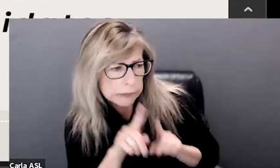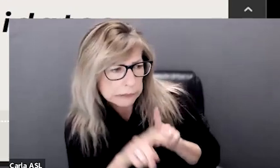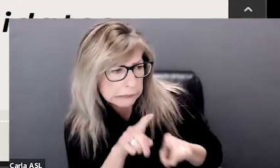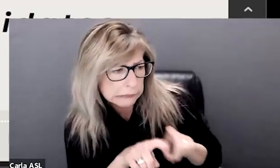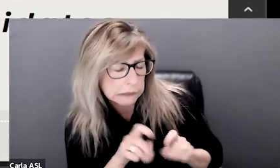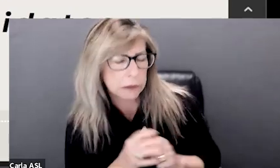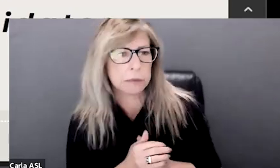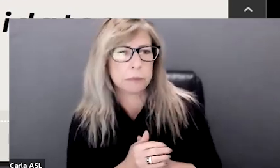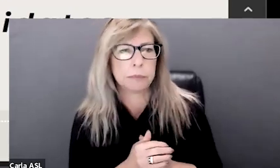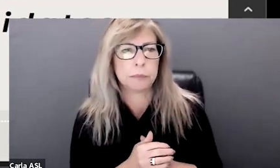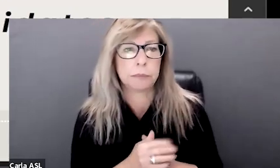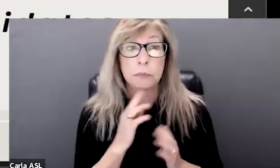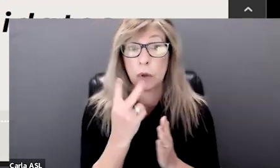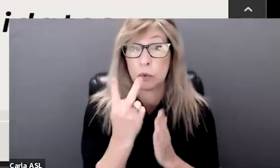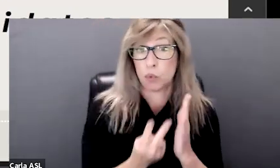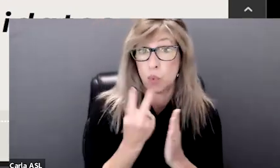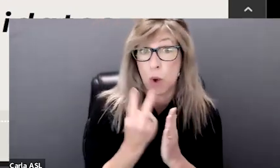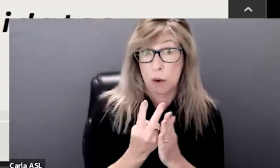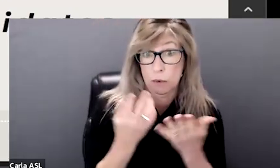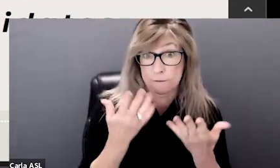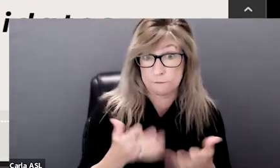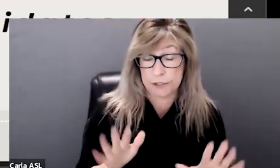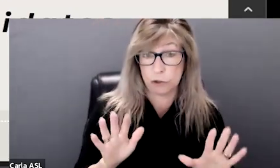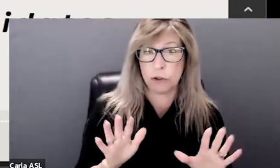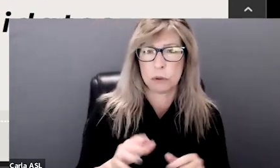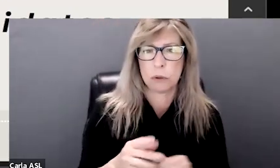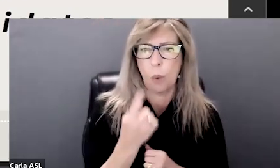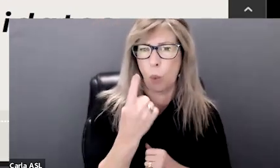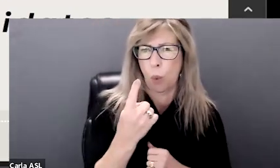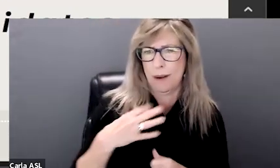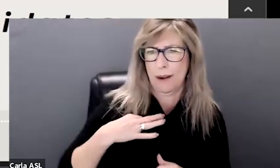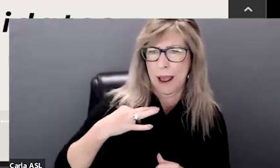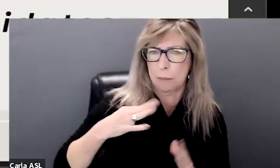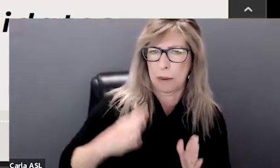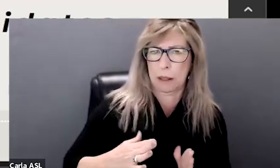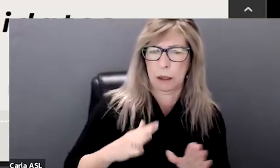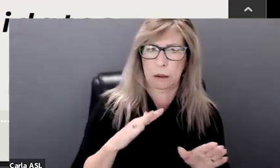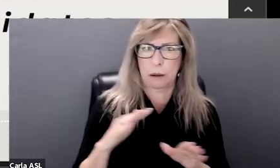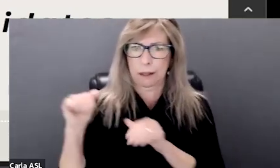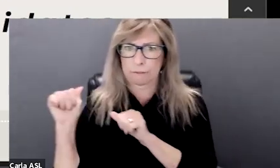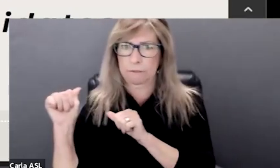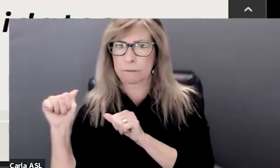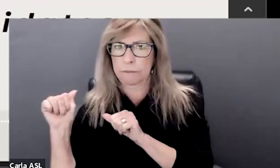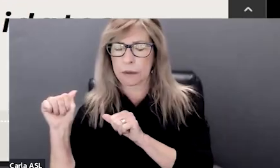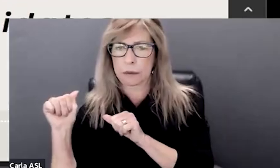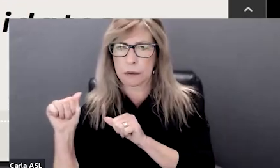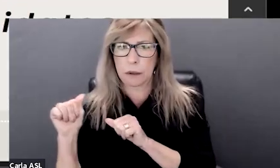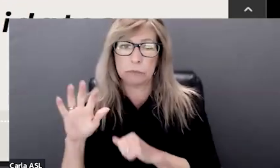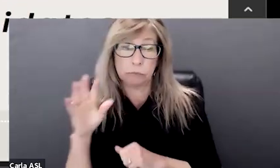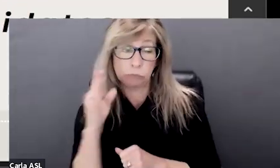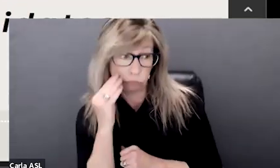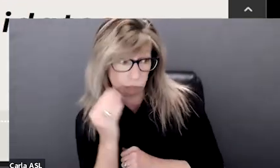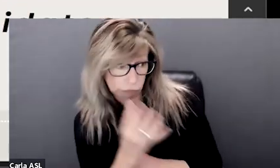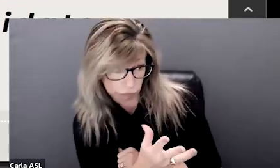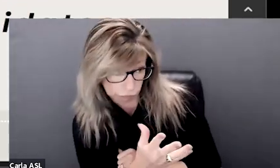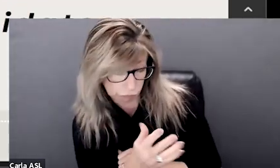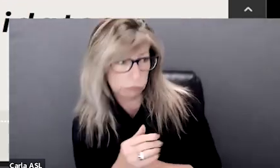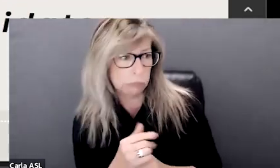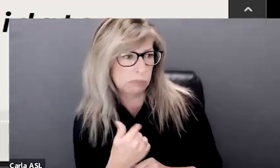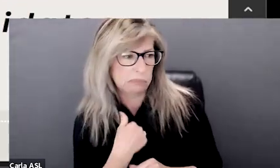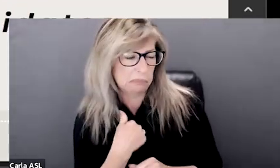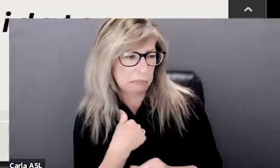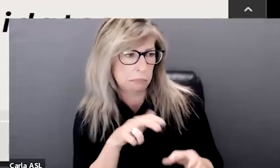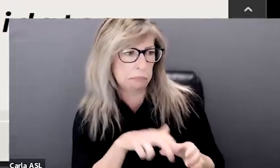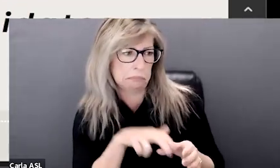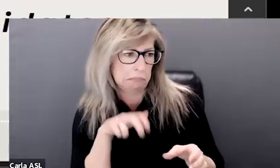end of the 2 hours, one candidate leaves the room, informing you on their way out that they will be